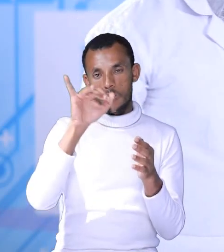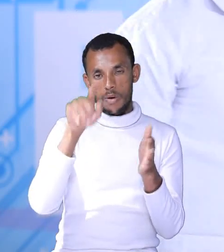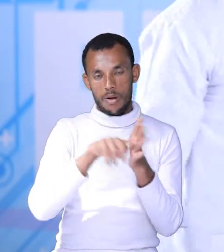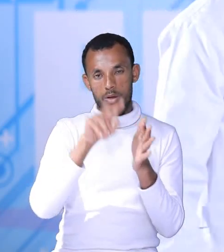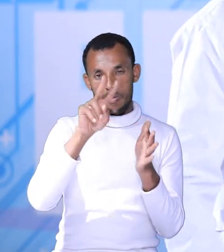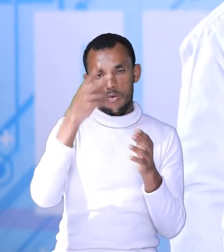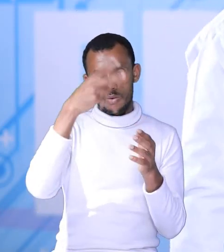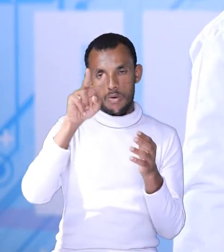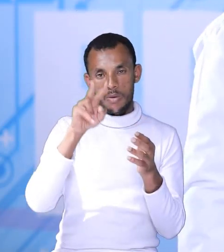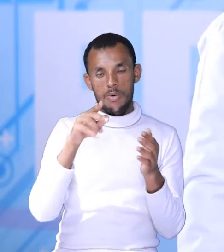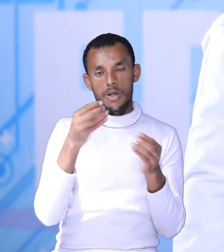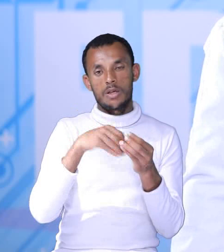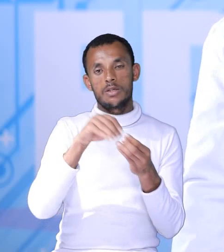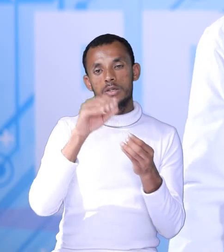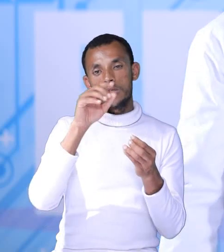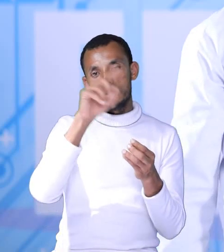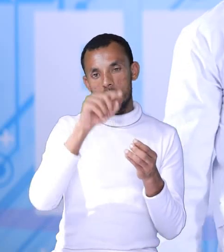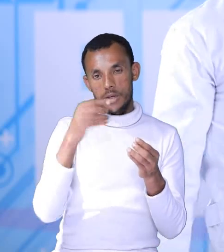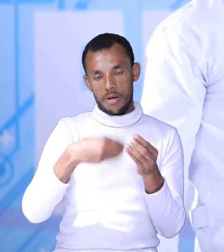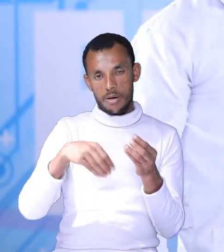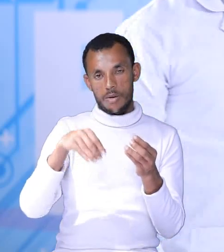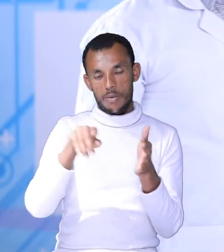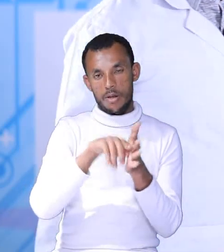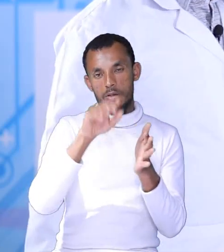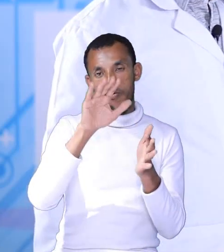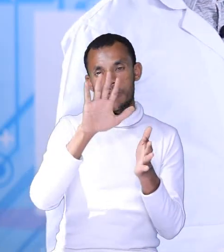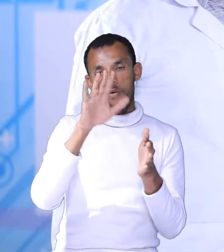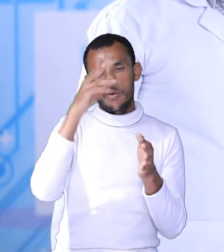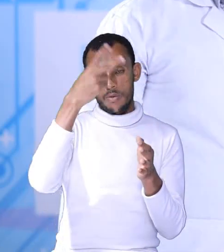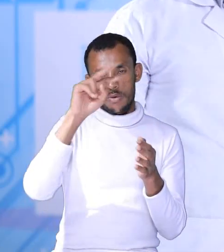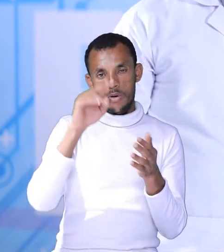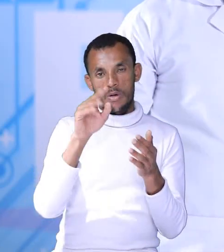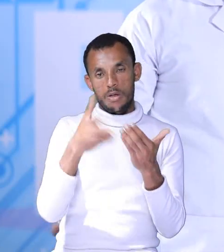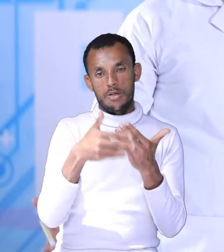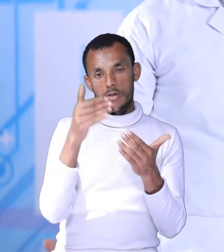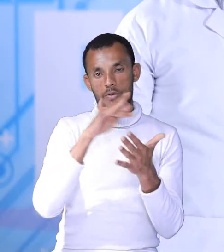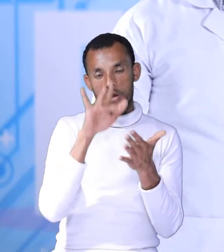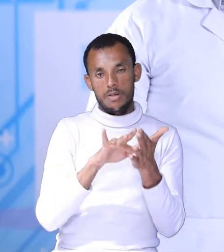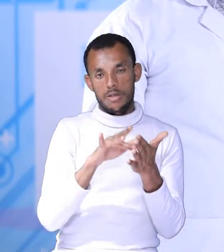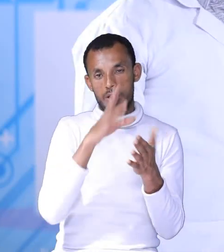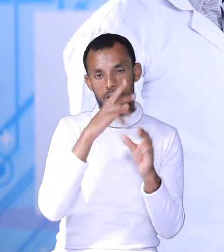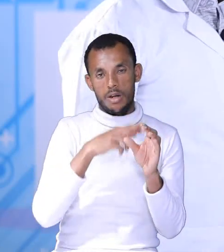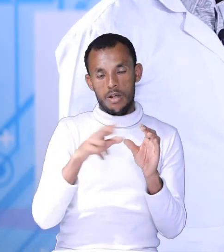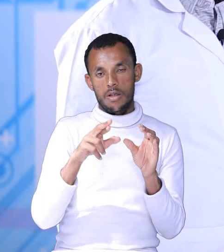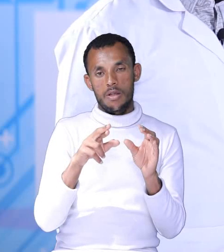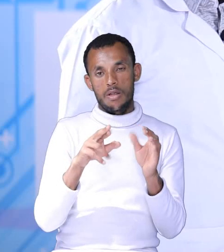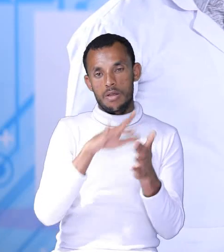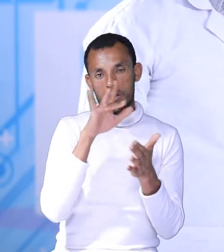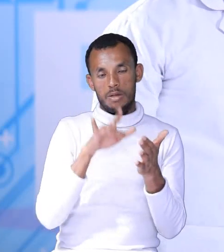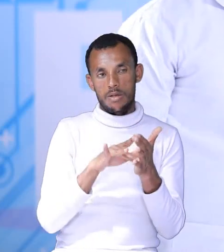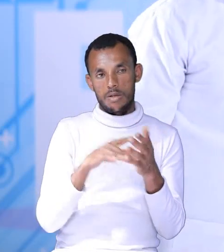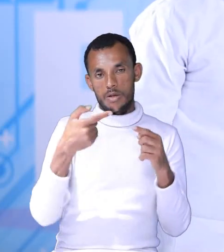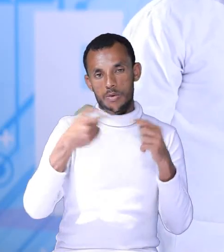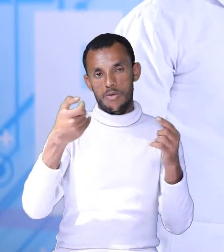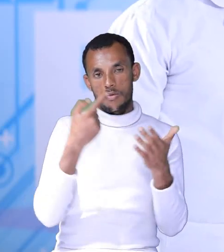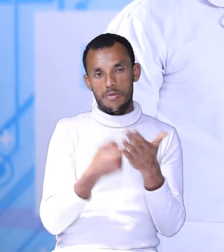squared plus z minus 5 whole squared is equal to 4 squared. From this, you can easily find the center in the radius. Therefore, the center is opposite